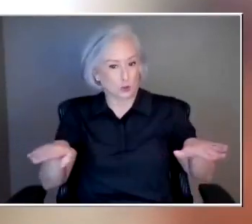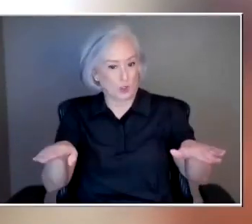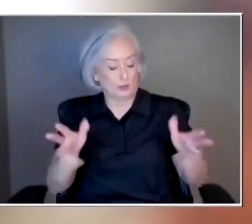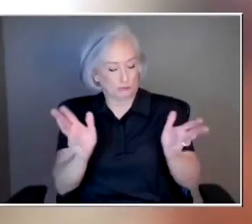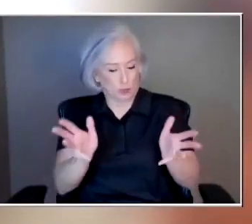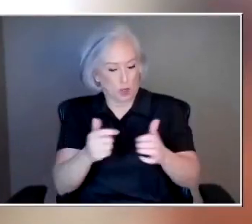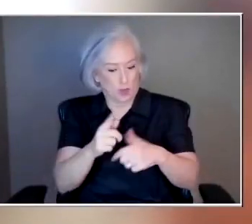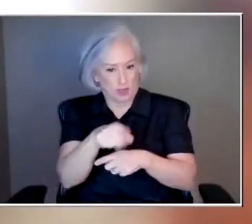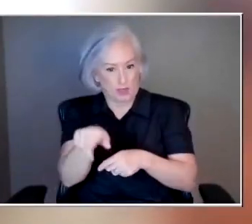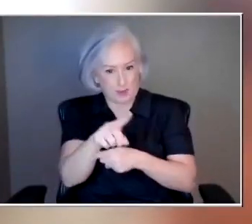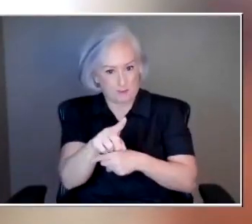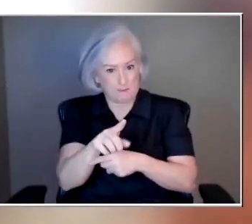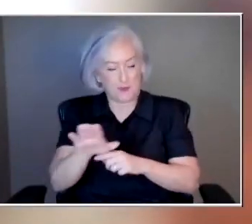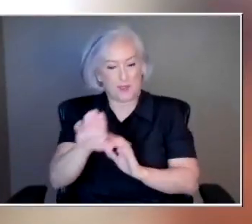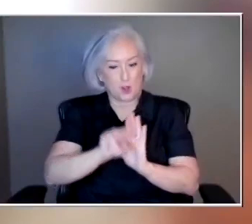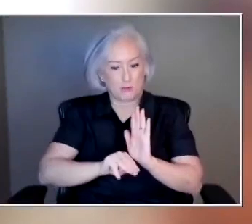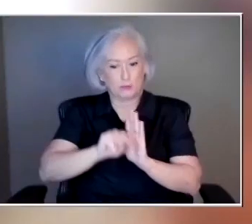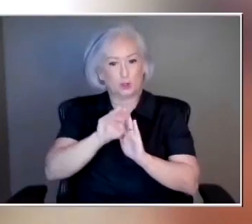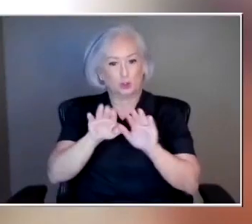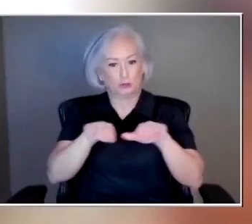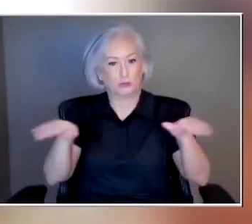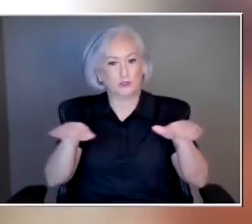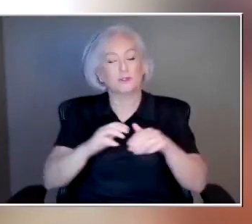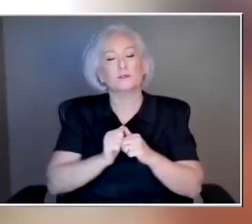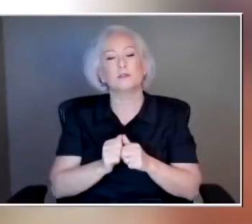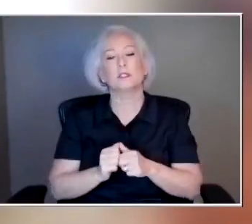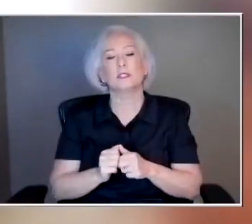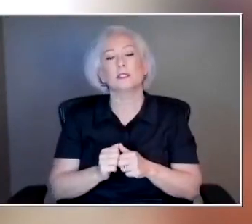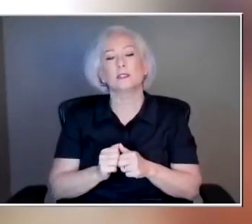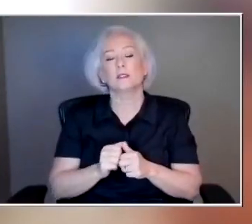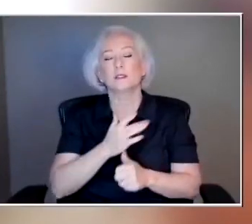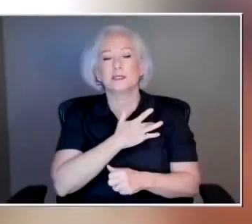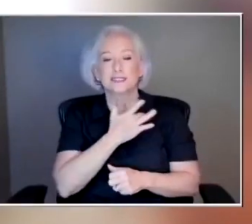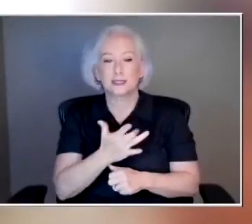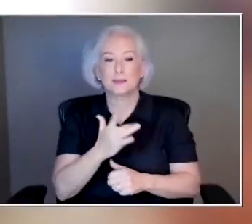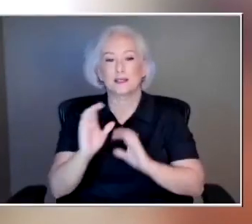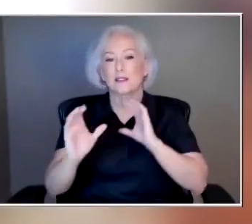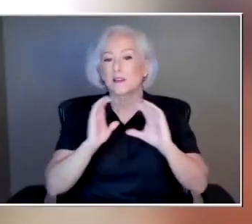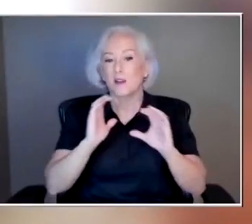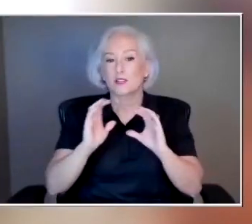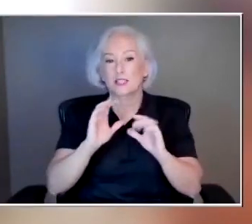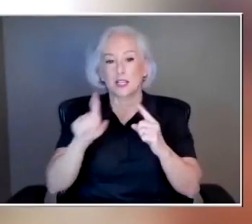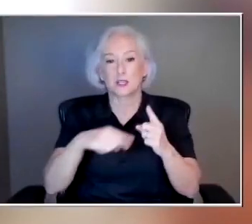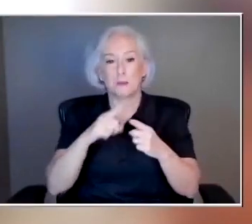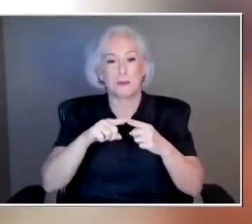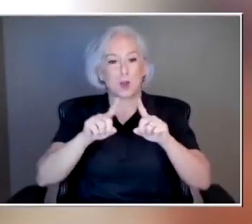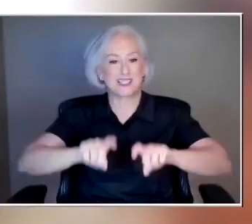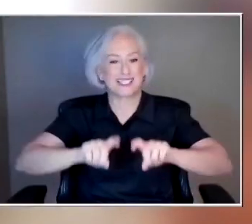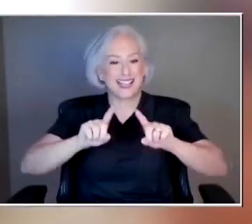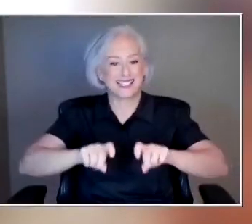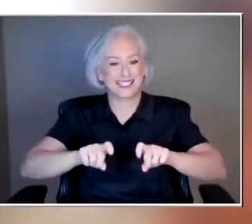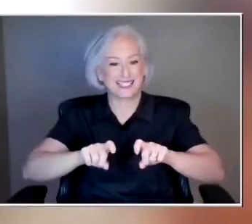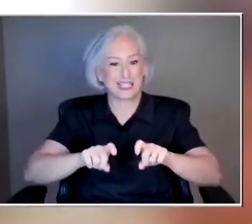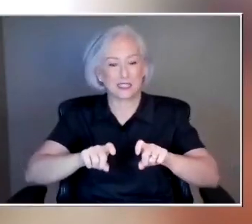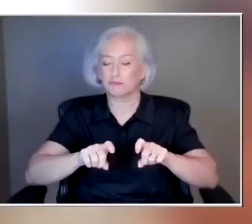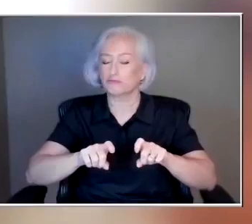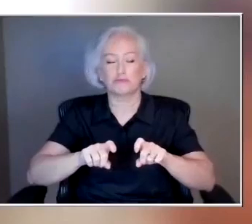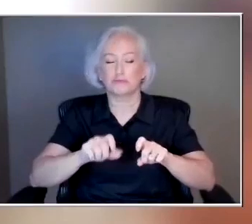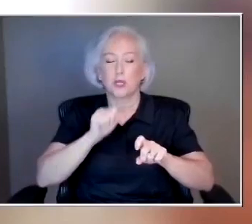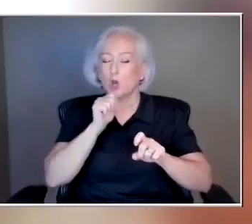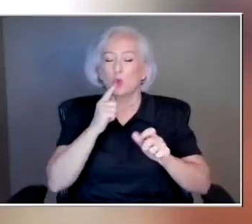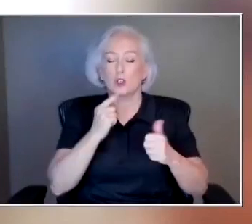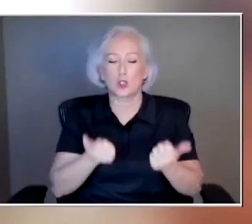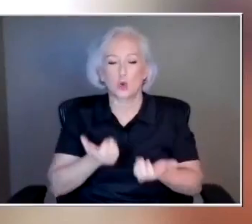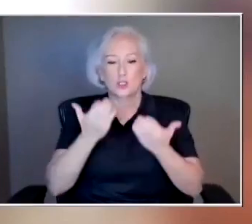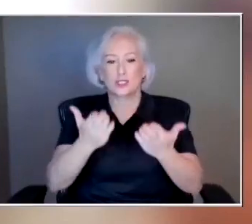children. Typically, the conversations about actual testing, we do not suggest till